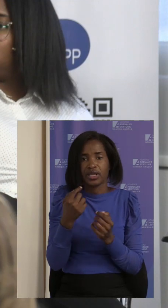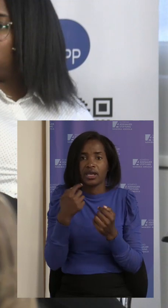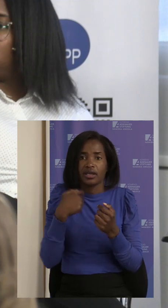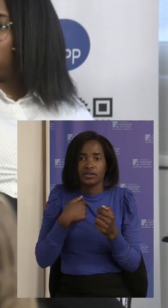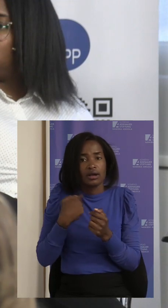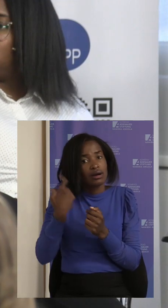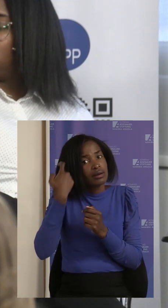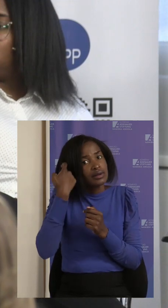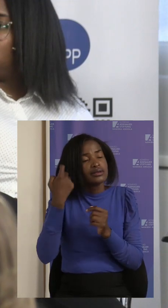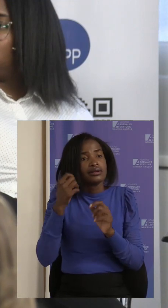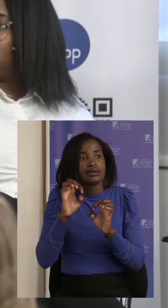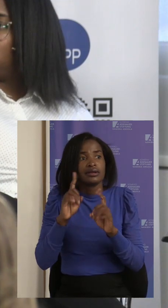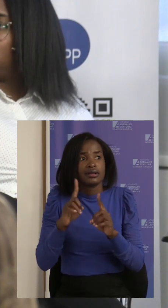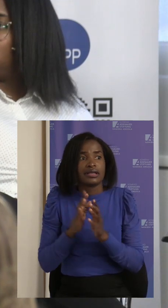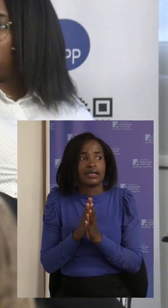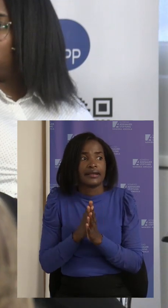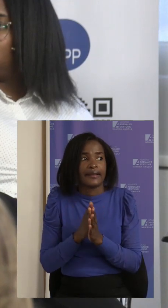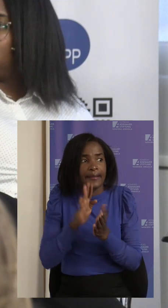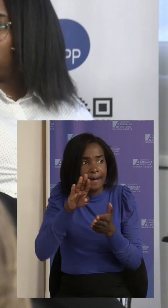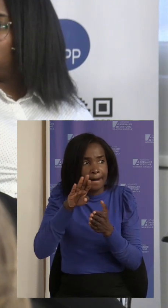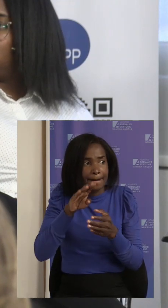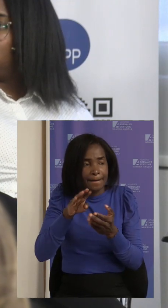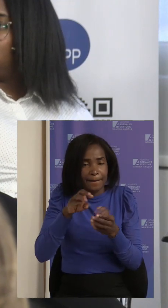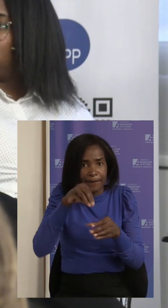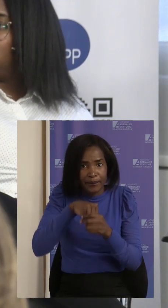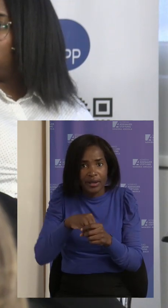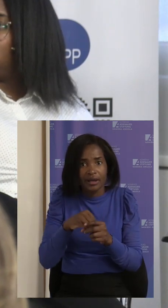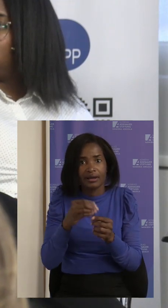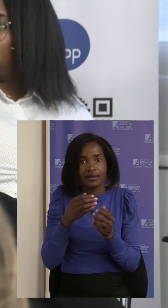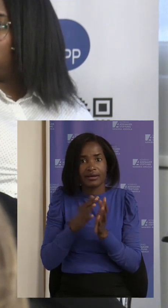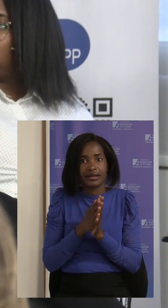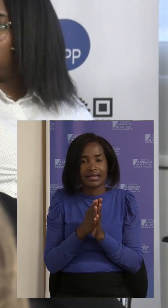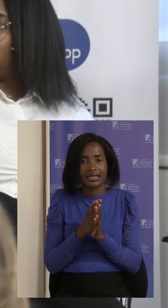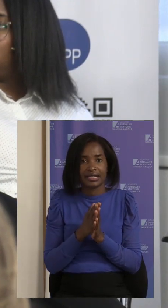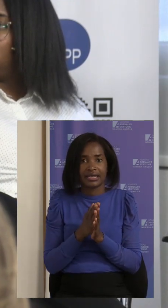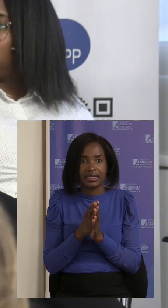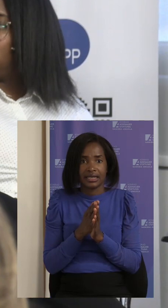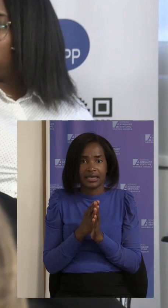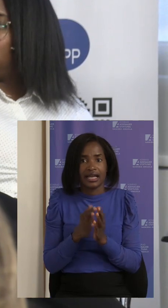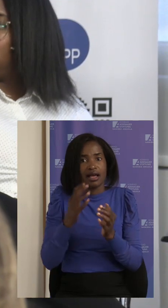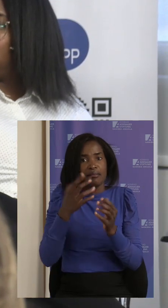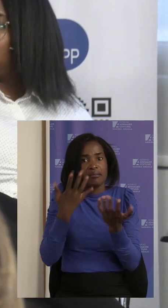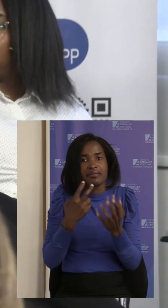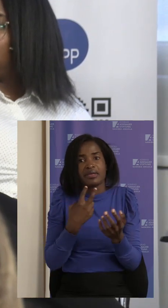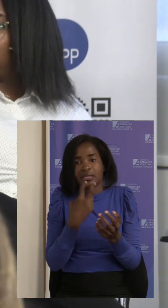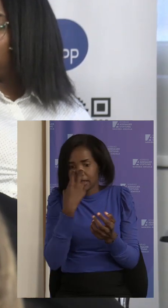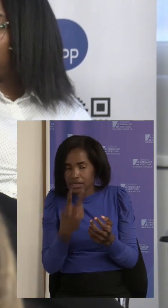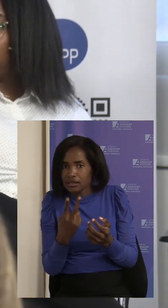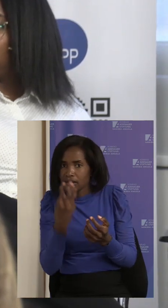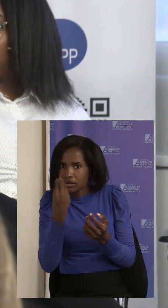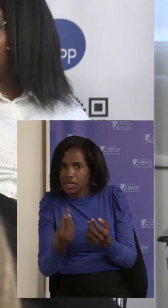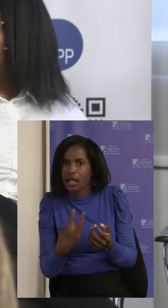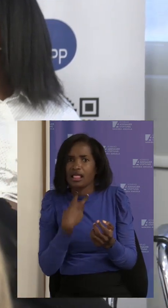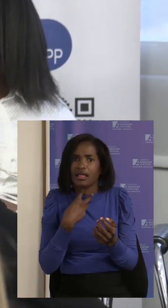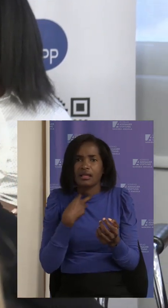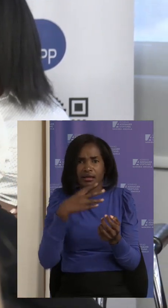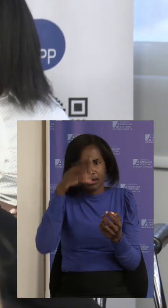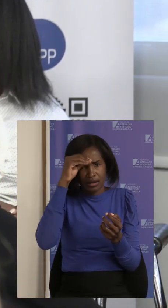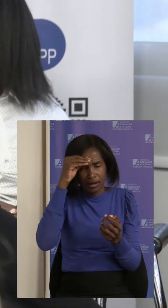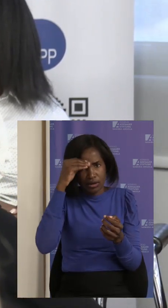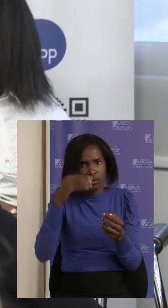with early interventions, detecting learning difficulties or barriers, to capacitate